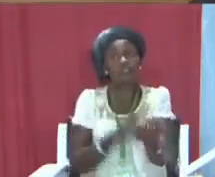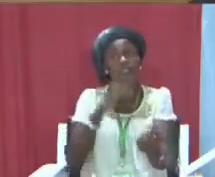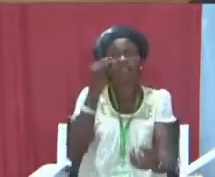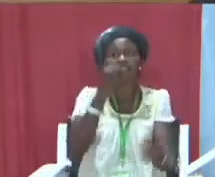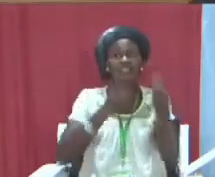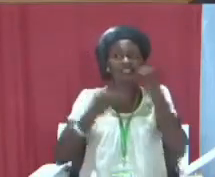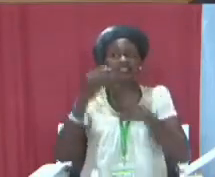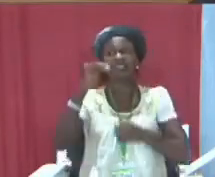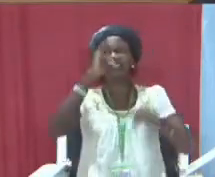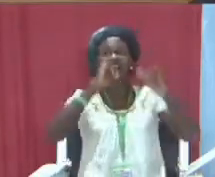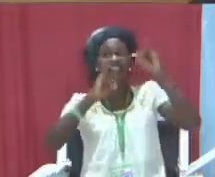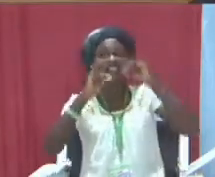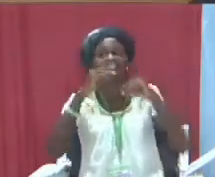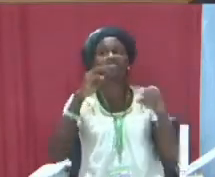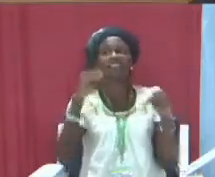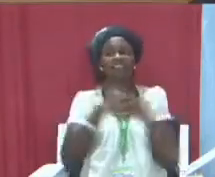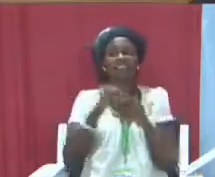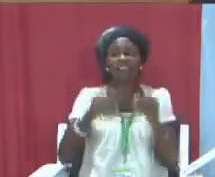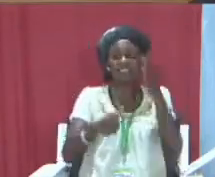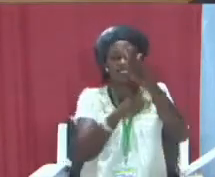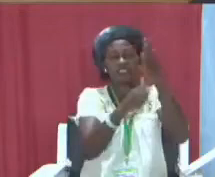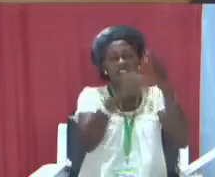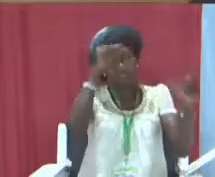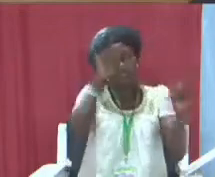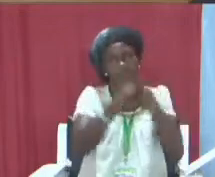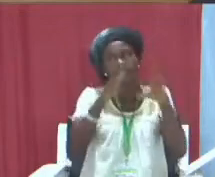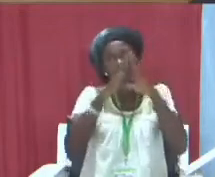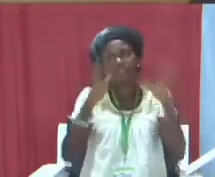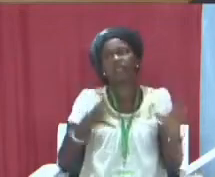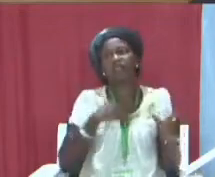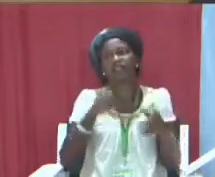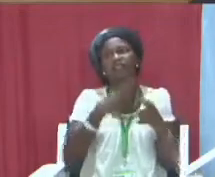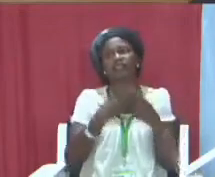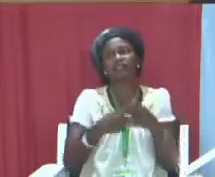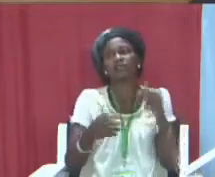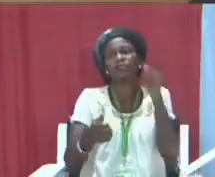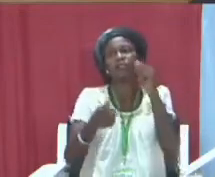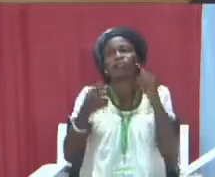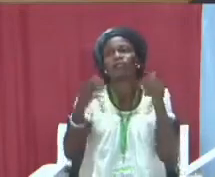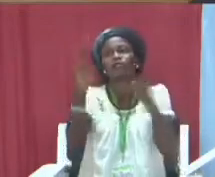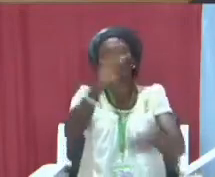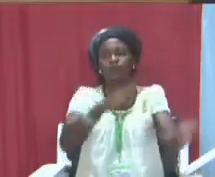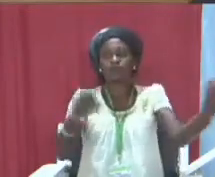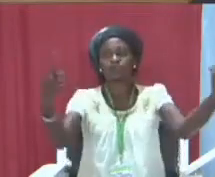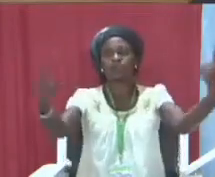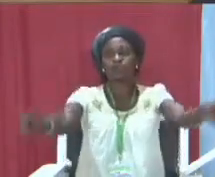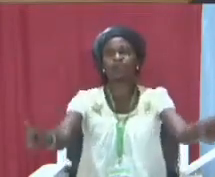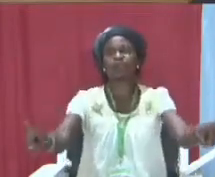and drinking in their eldest brother's house. And then calamity struck.